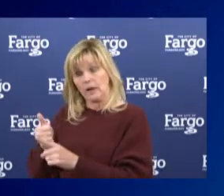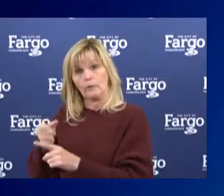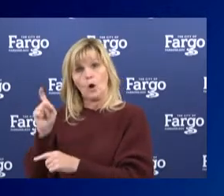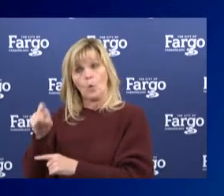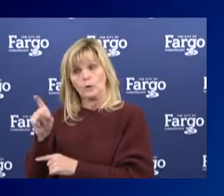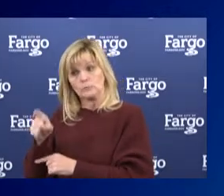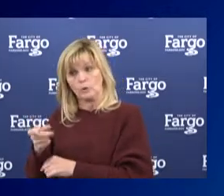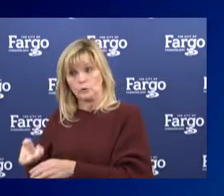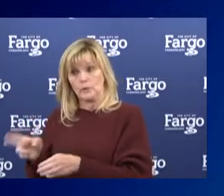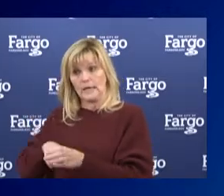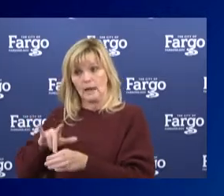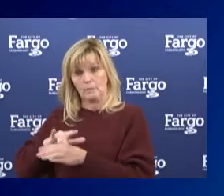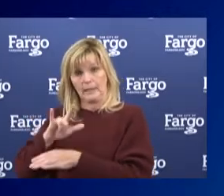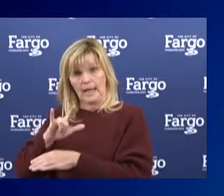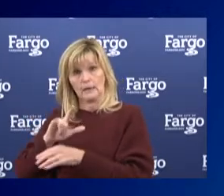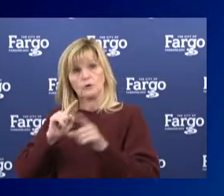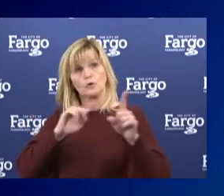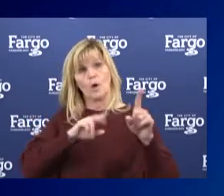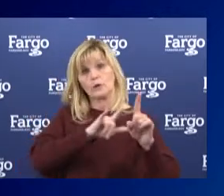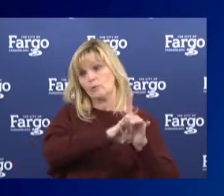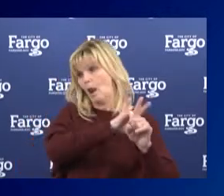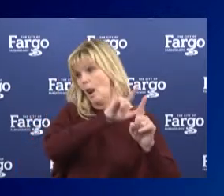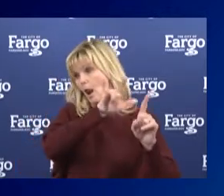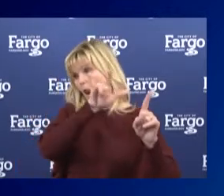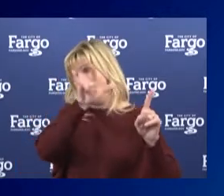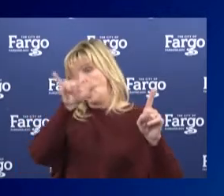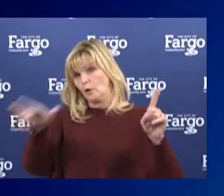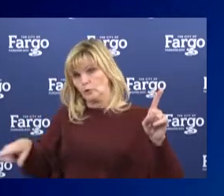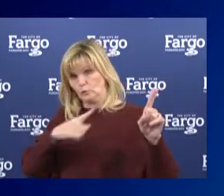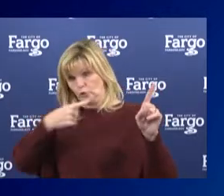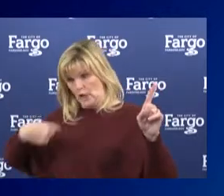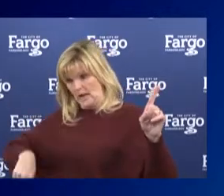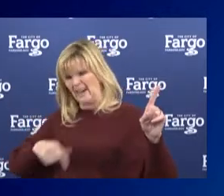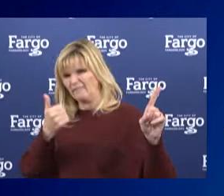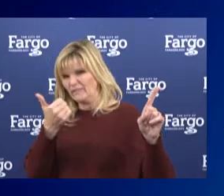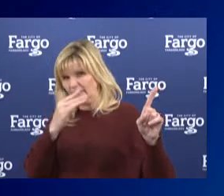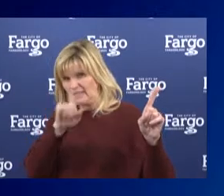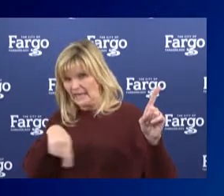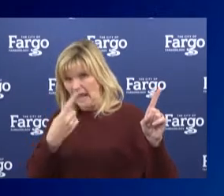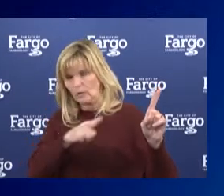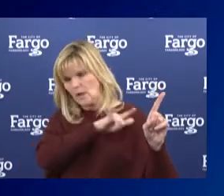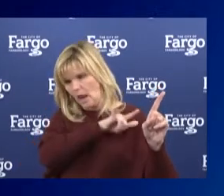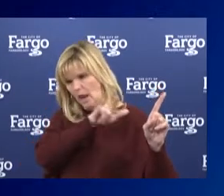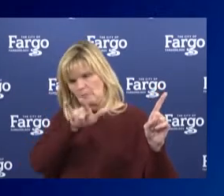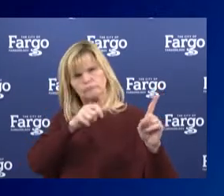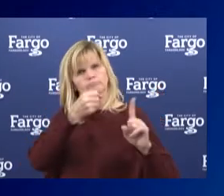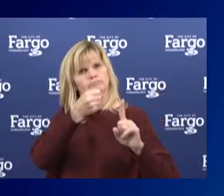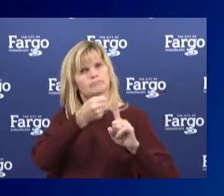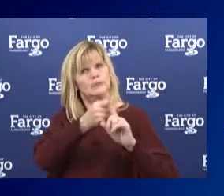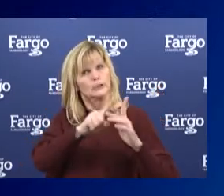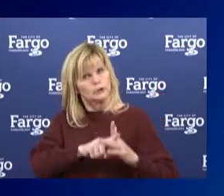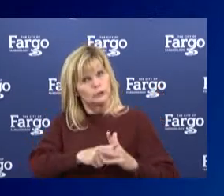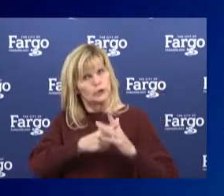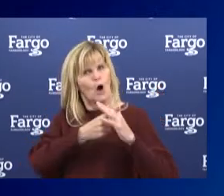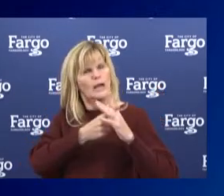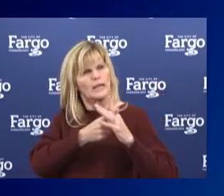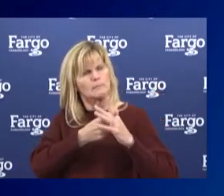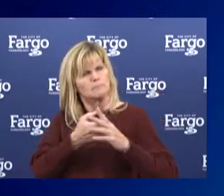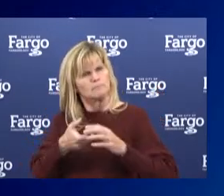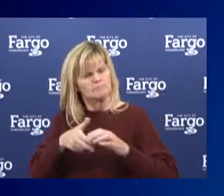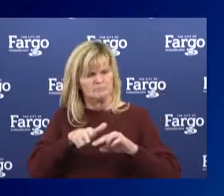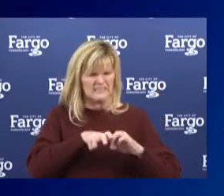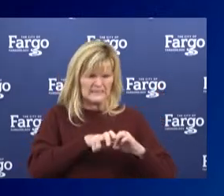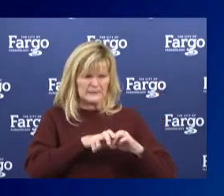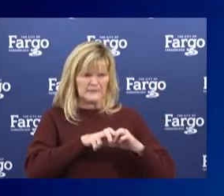from Guangzhou to Toronto, a 15-hour flight. And he started to get sick right before he got on that plane. And